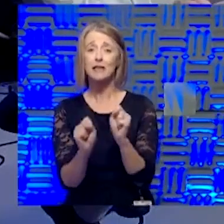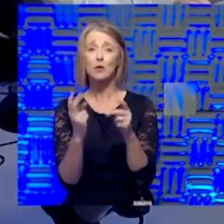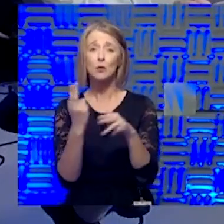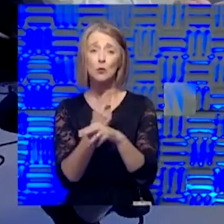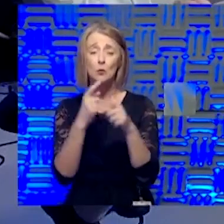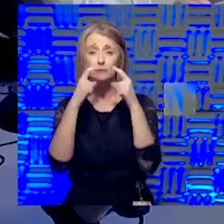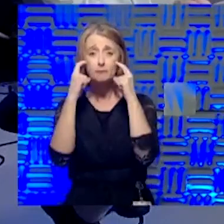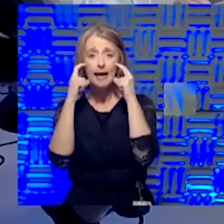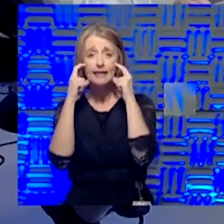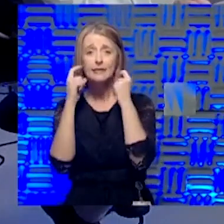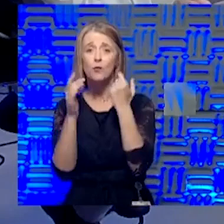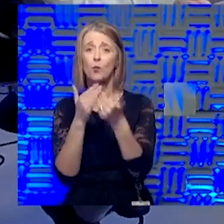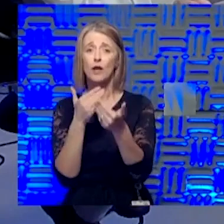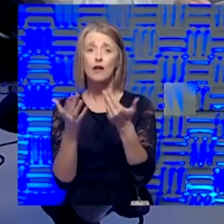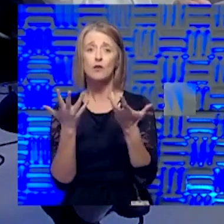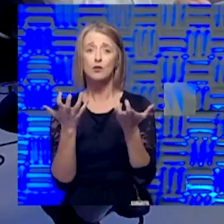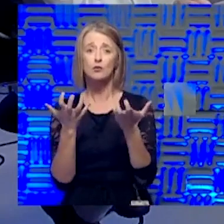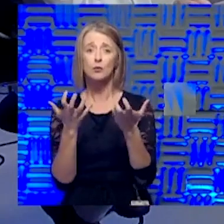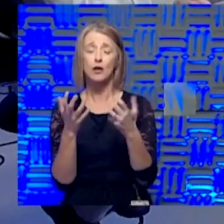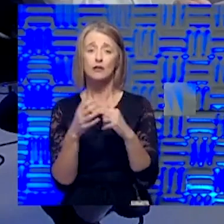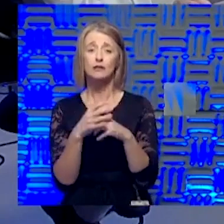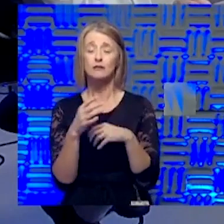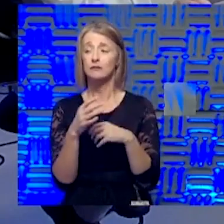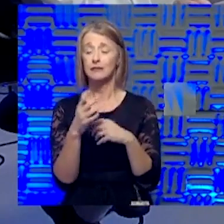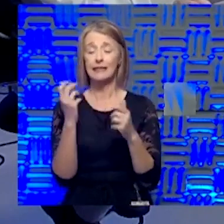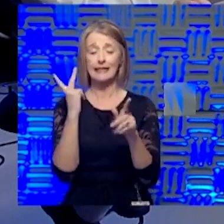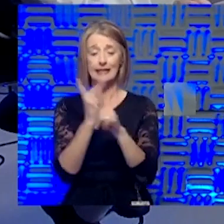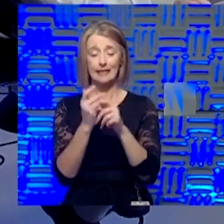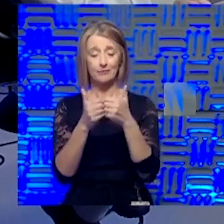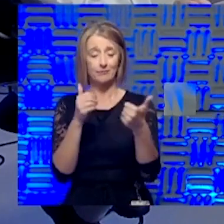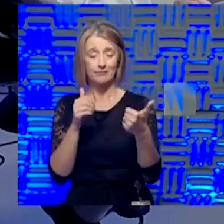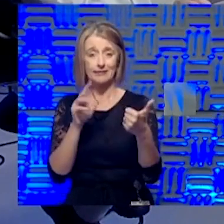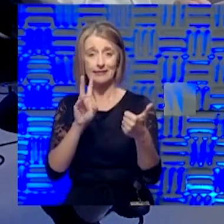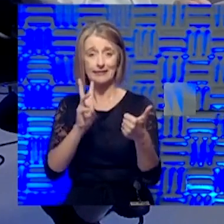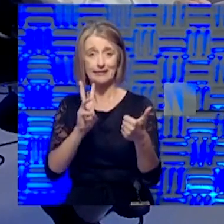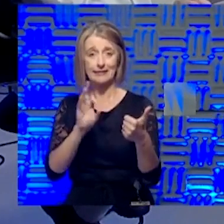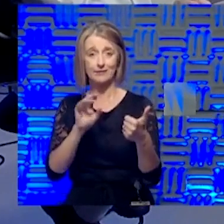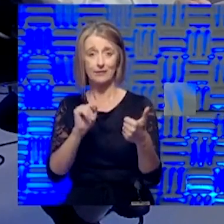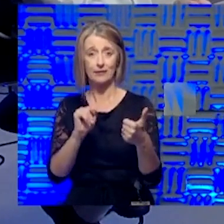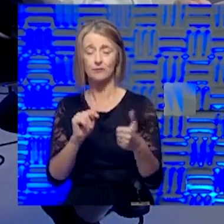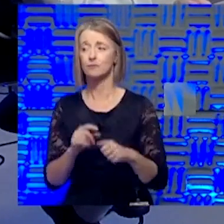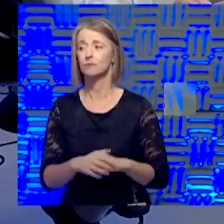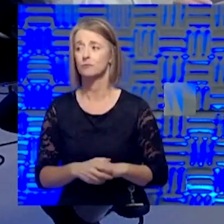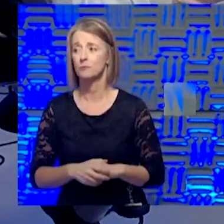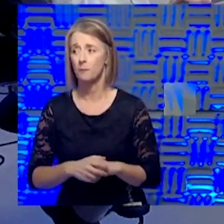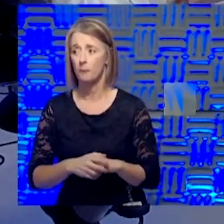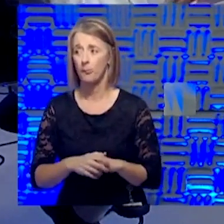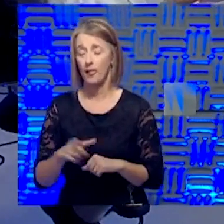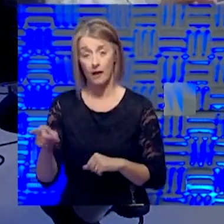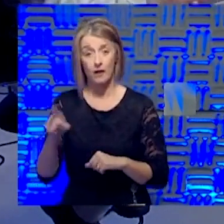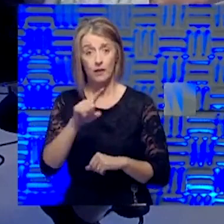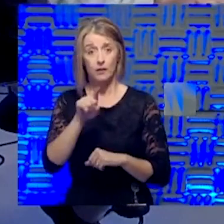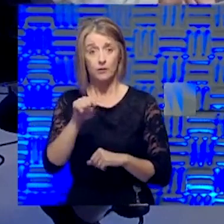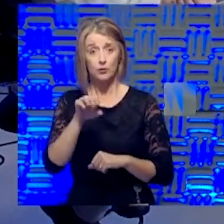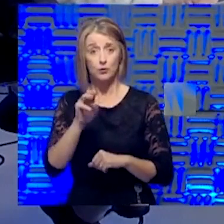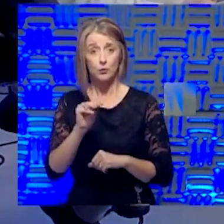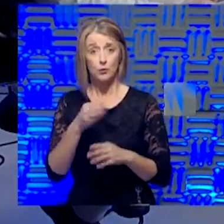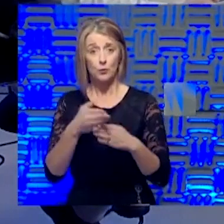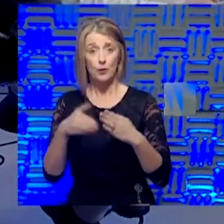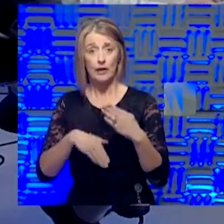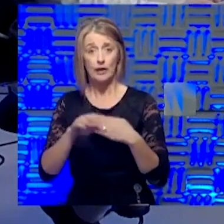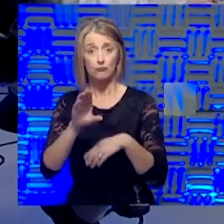when you're marching or when you're protesting, to keep that 6 feet distance. I know I was in church. I was Zooming this weekend, and we were talking